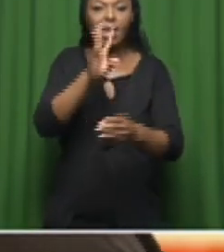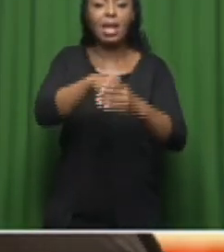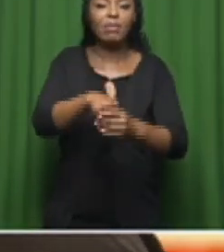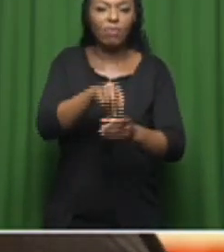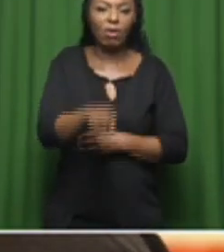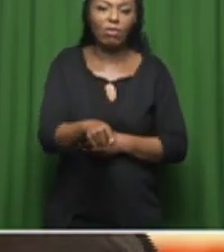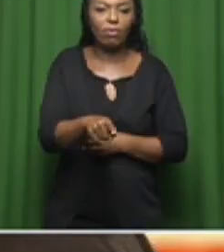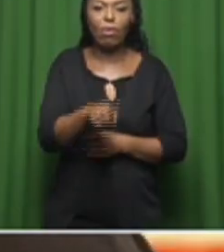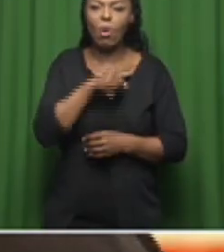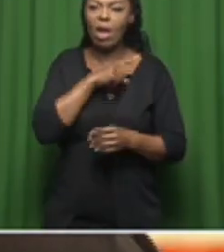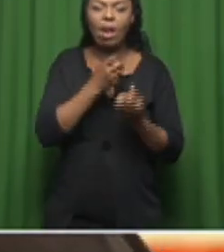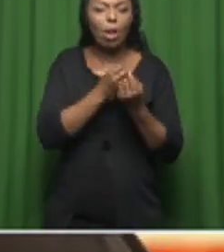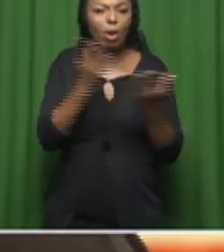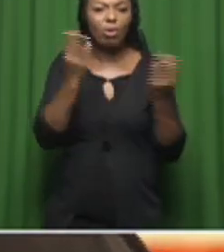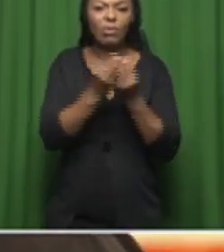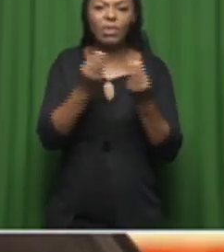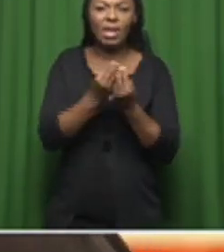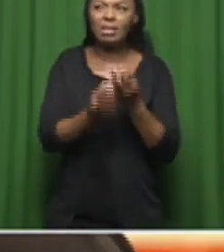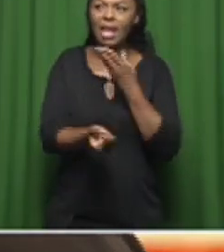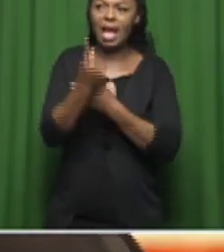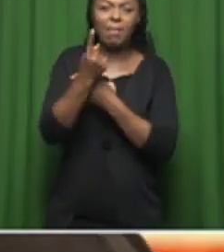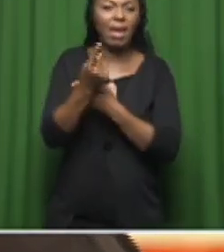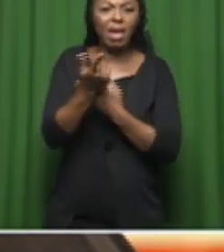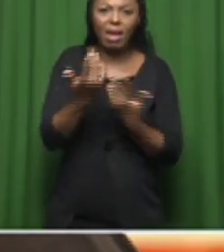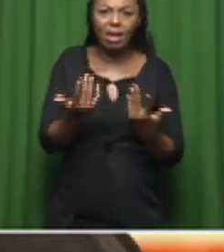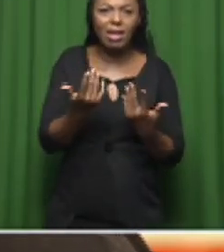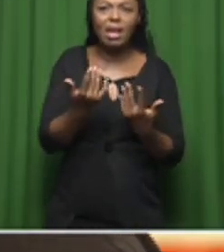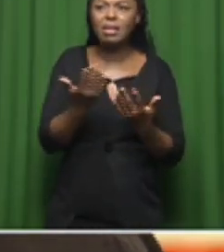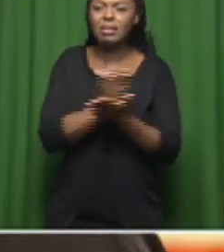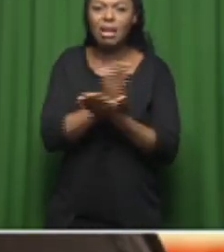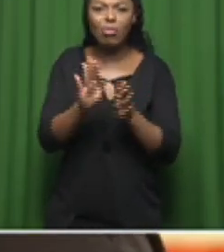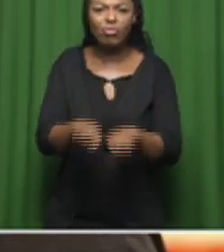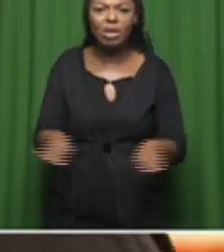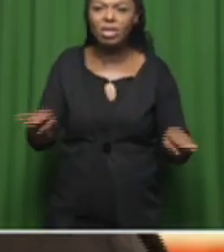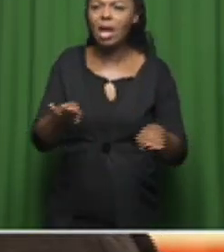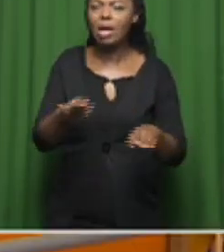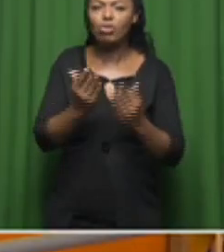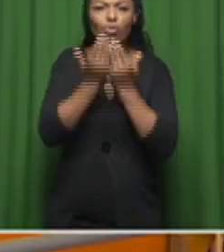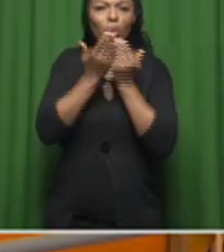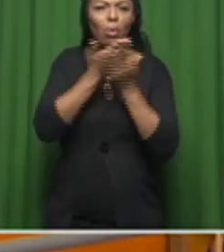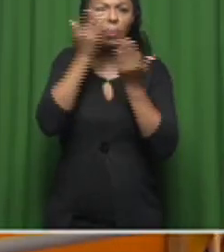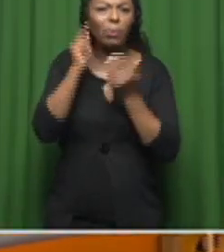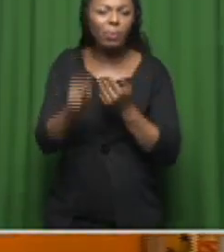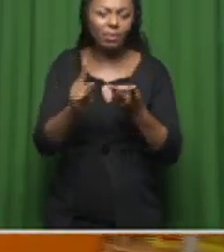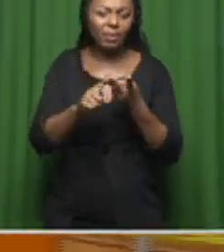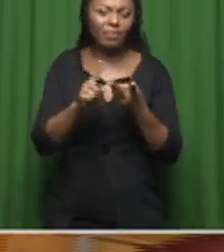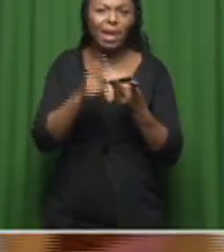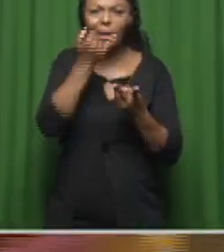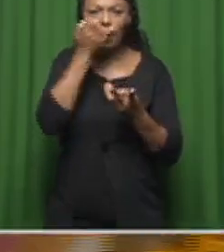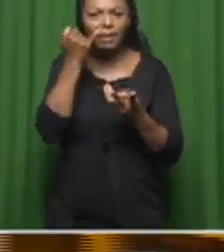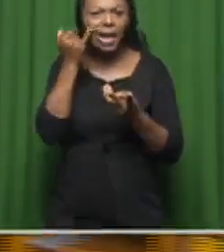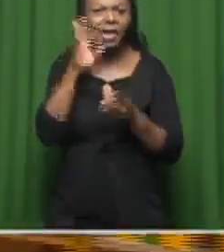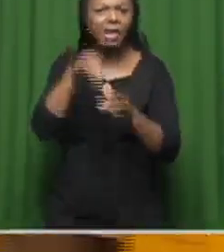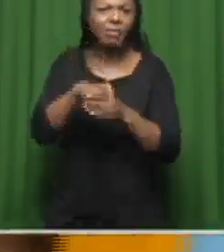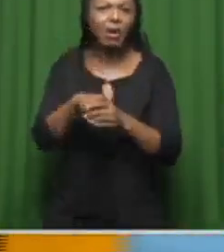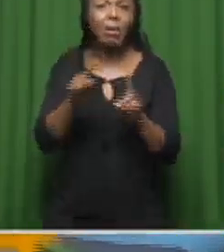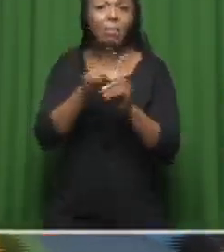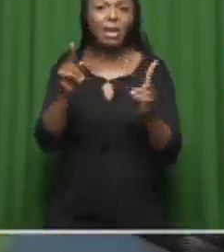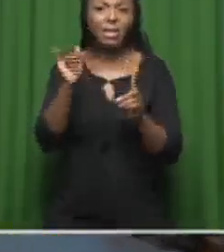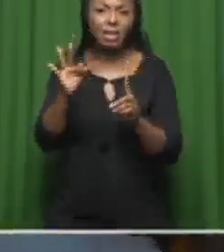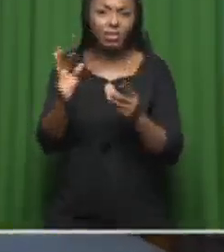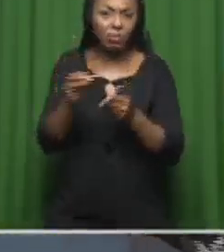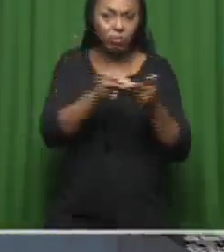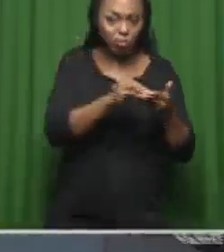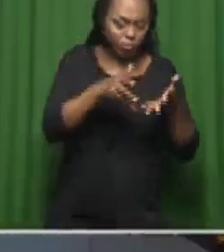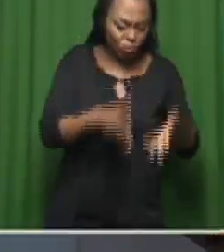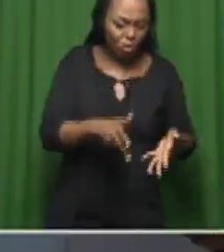lot of things. Crime, drugs, kids are not going to school. So for them being here in this community center, it brings hope. It's